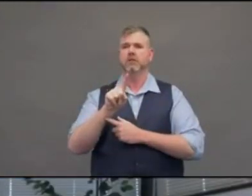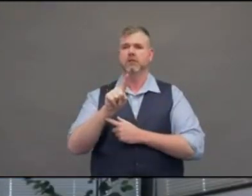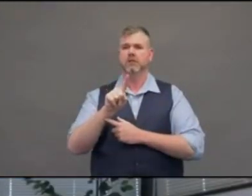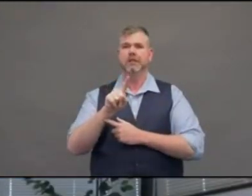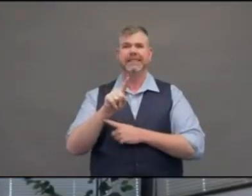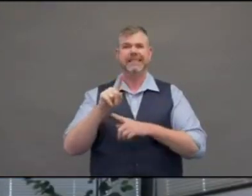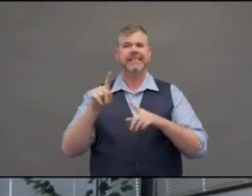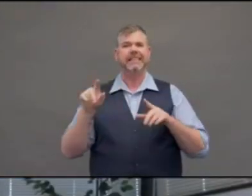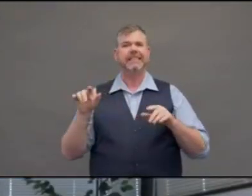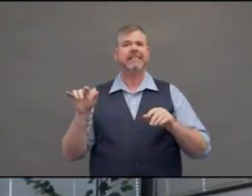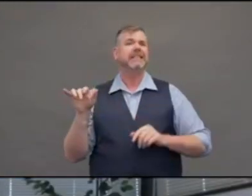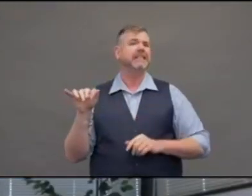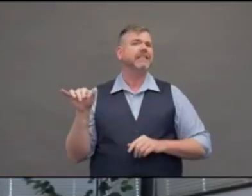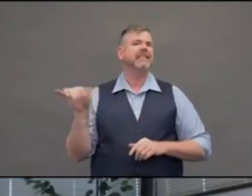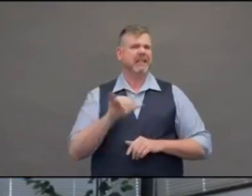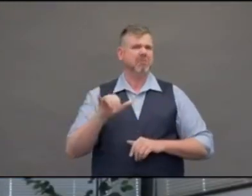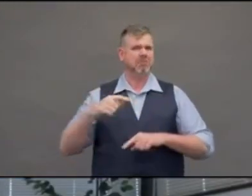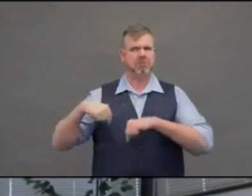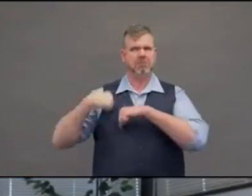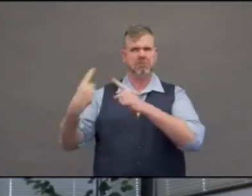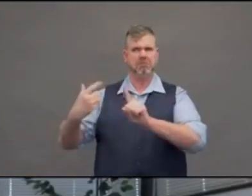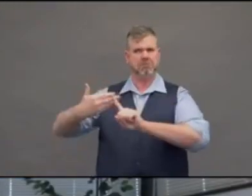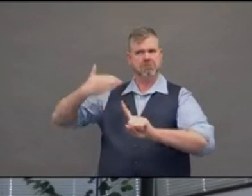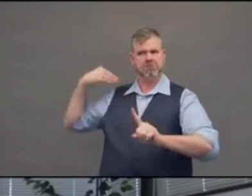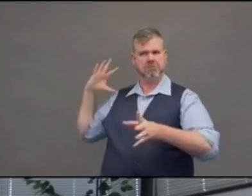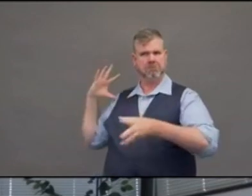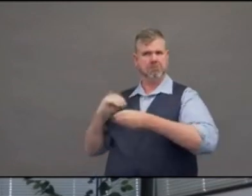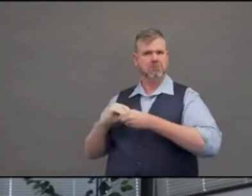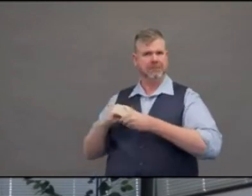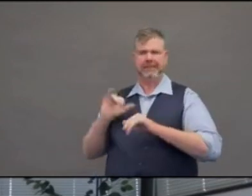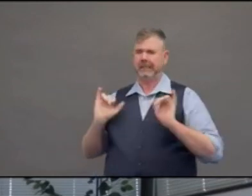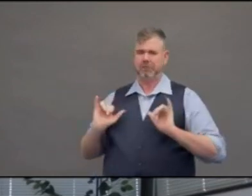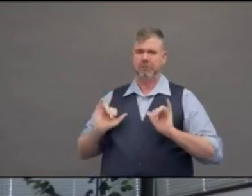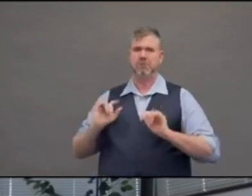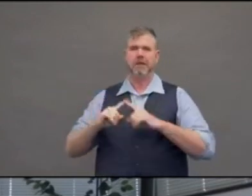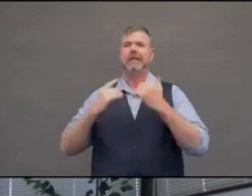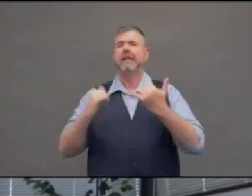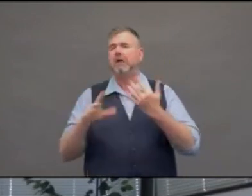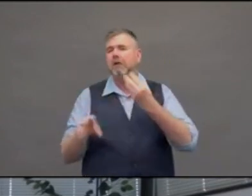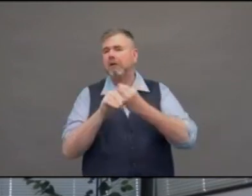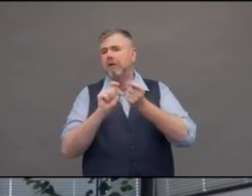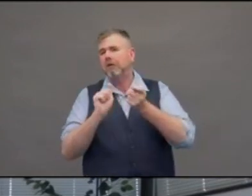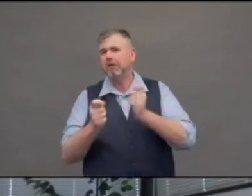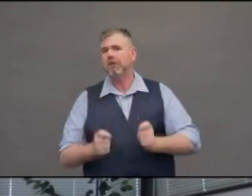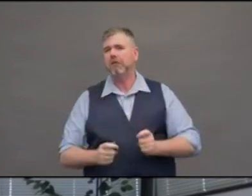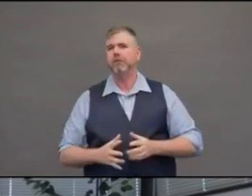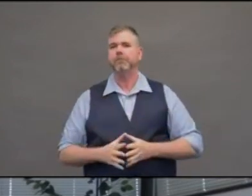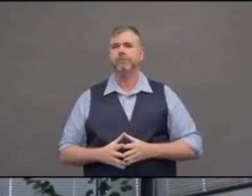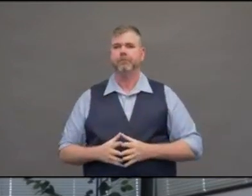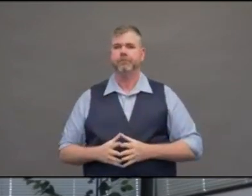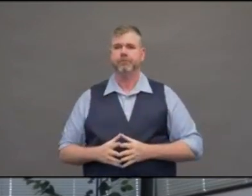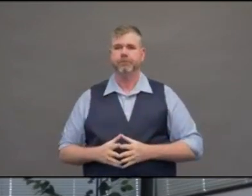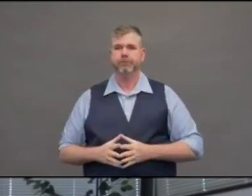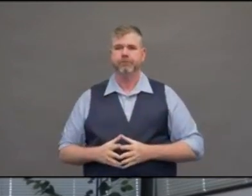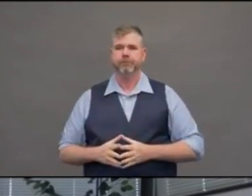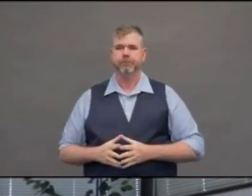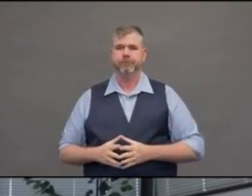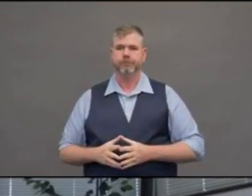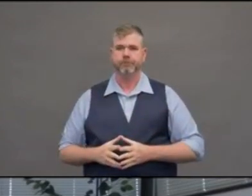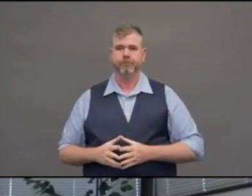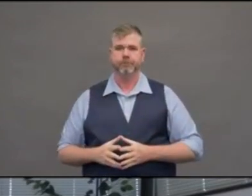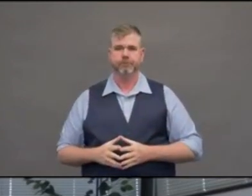that I want to note is that we actually were using face coverings before we started this Facebook